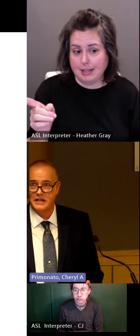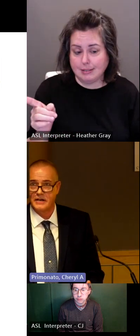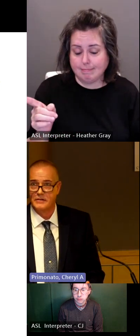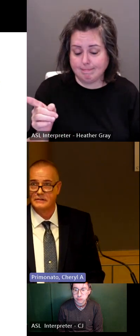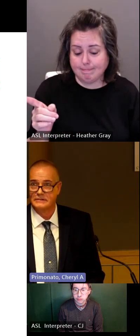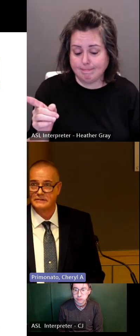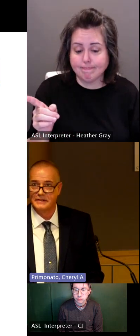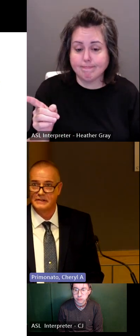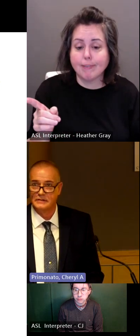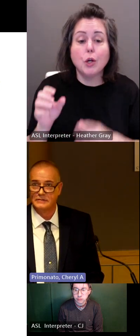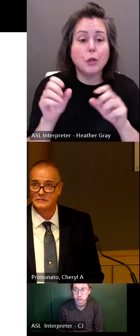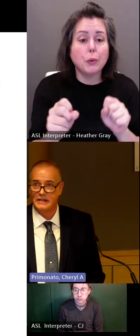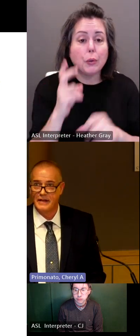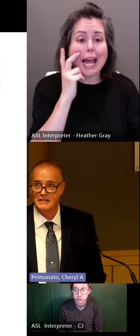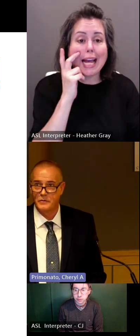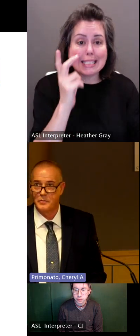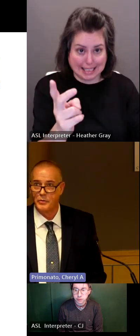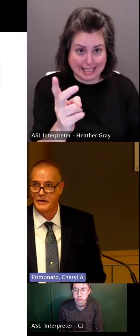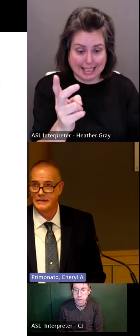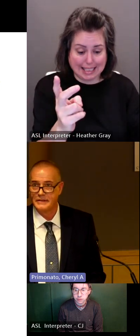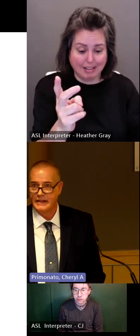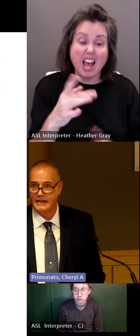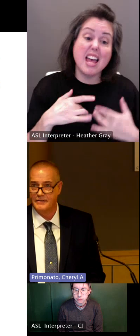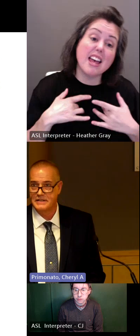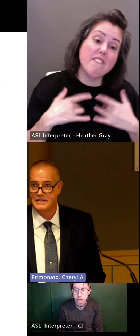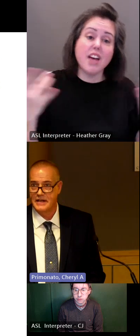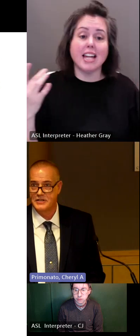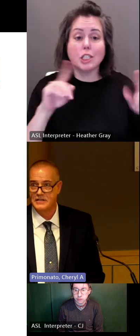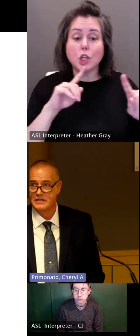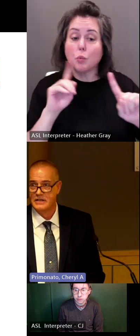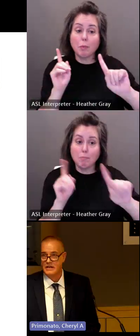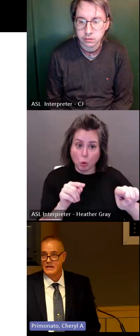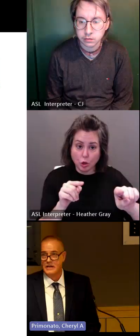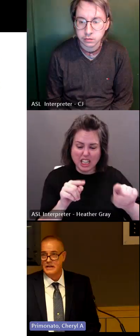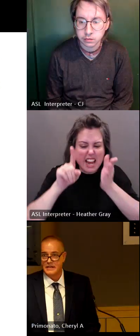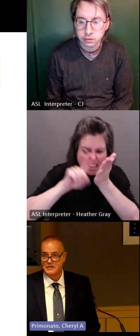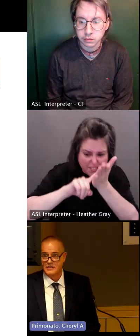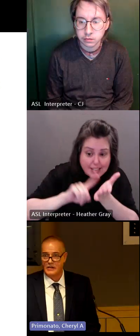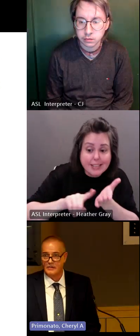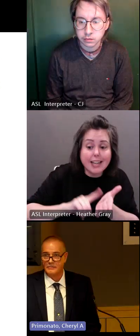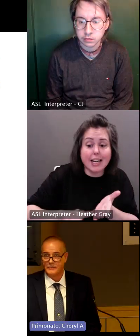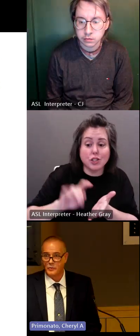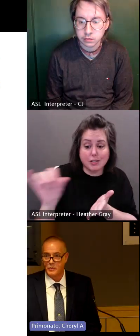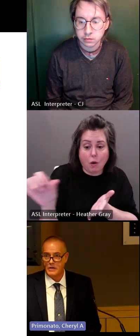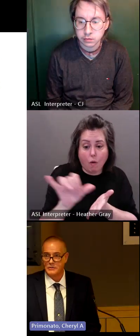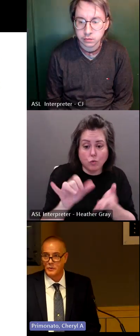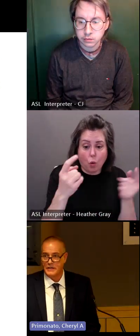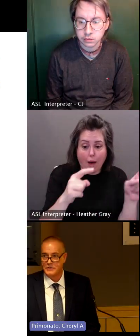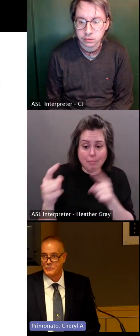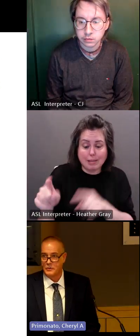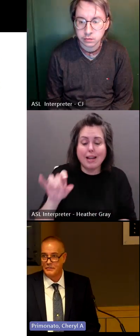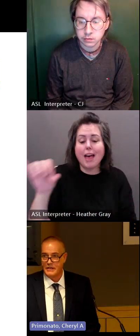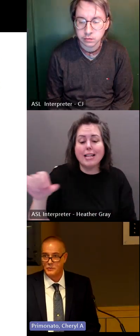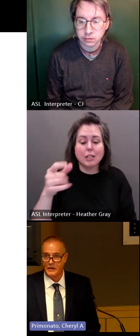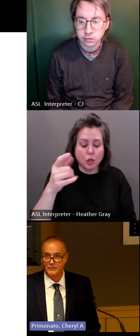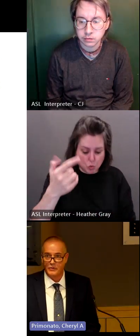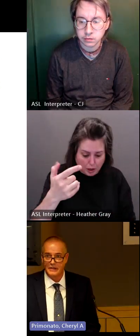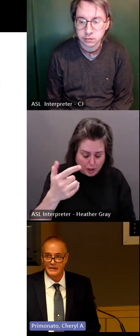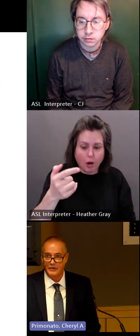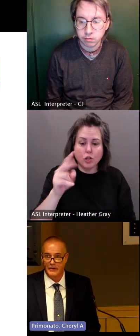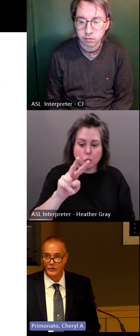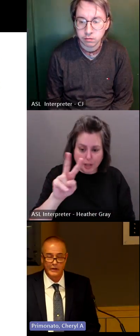You can see here the events that were reported in investigations. That's our 21, 22, 23,